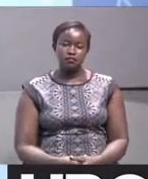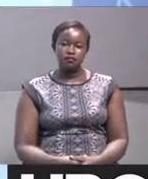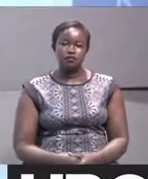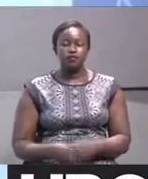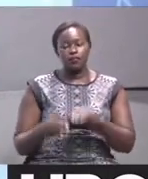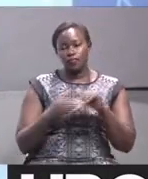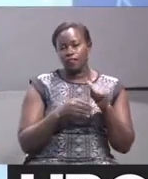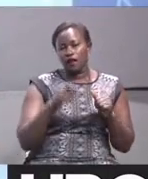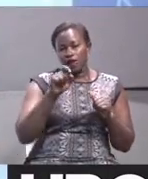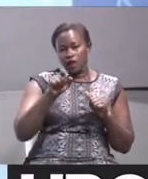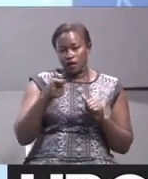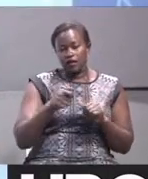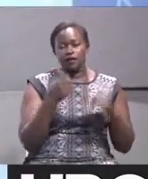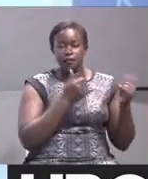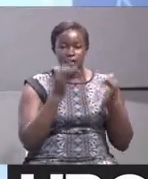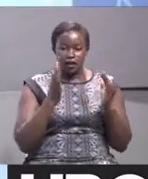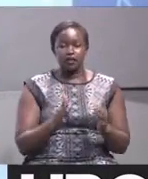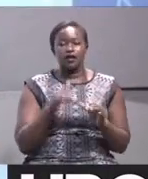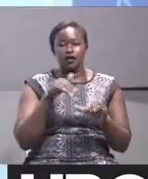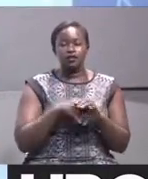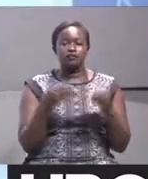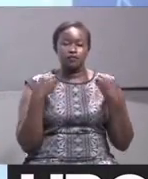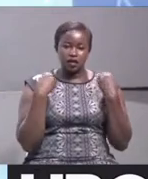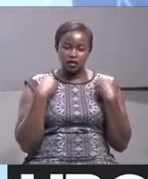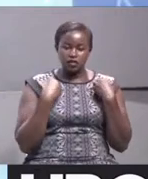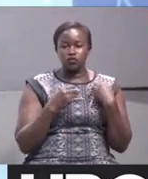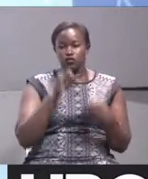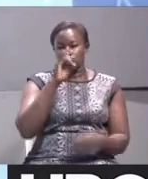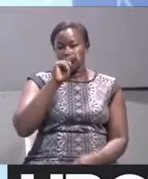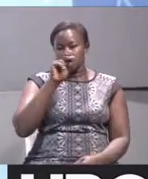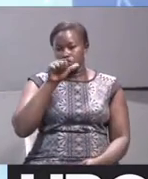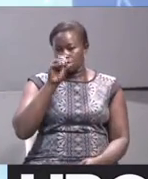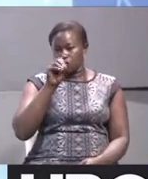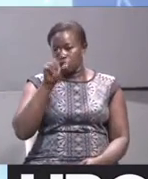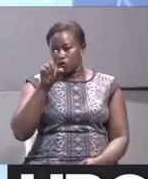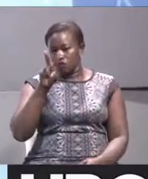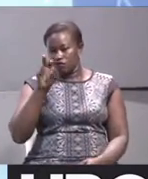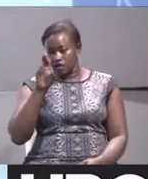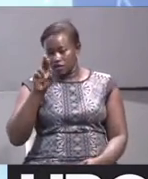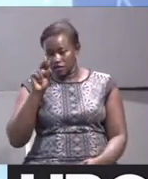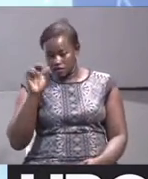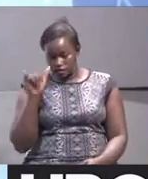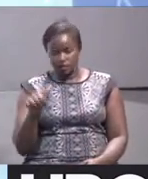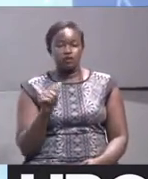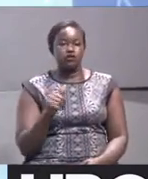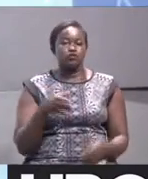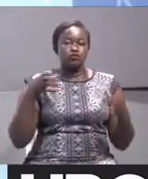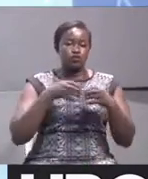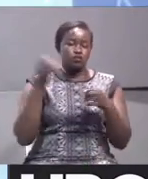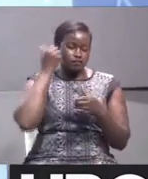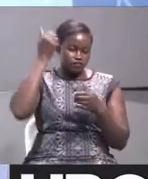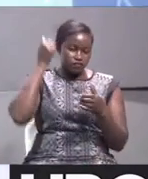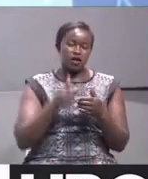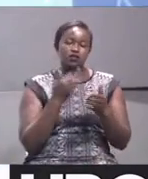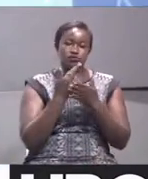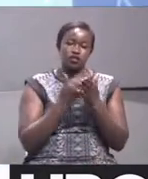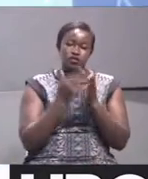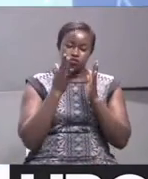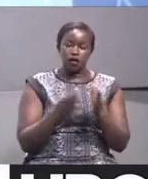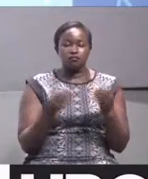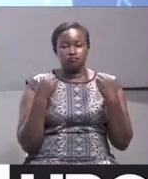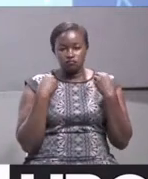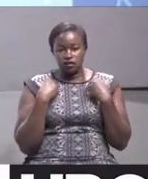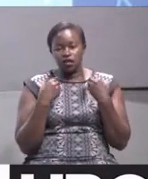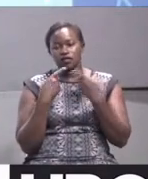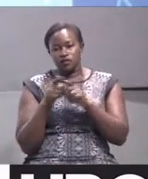Key players in the insolvency practice, who are judicial officers, magistrates and registrars, have trained in critical